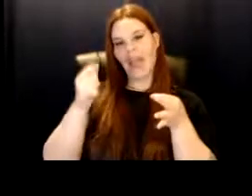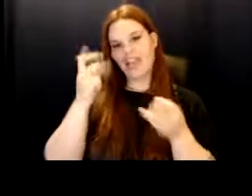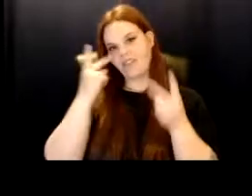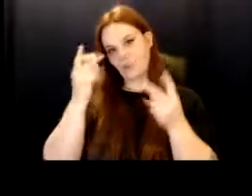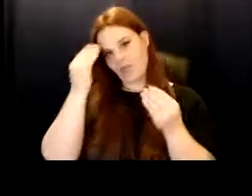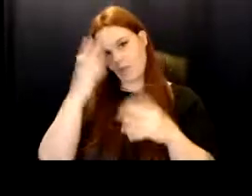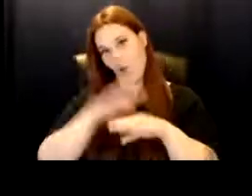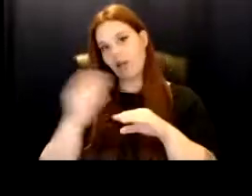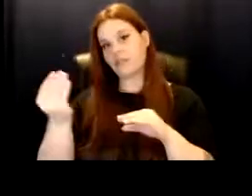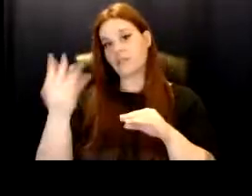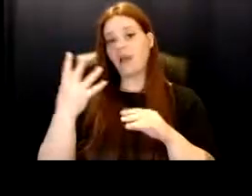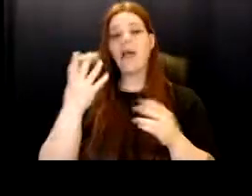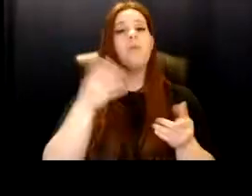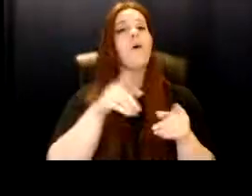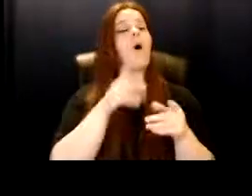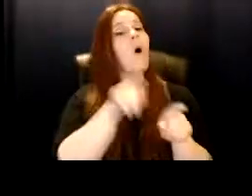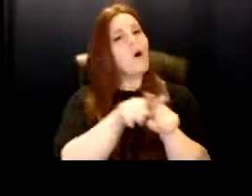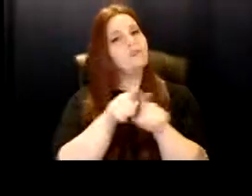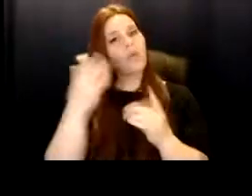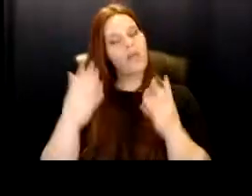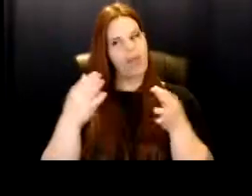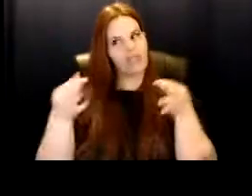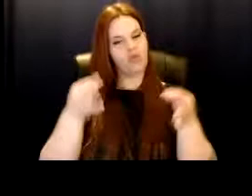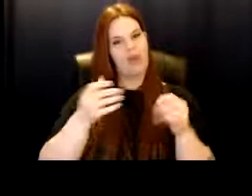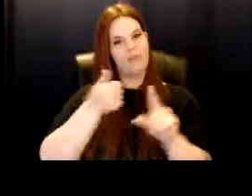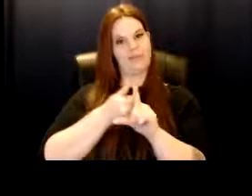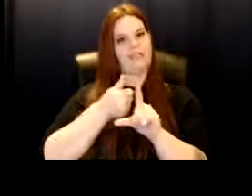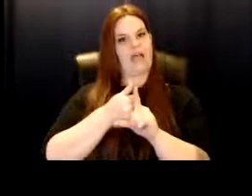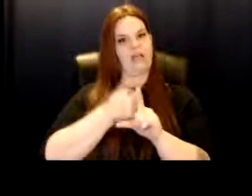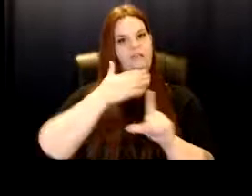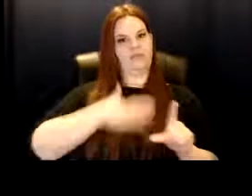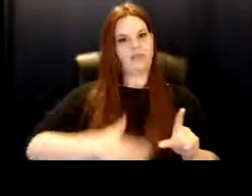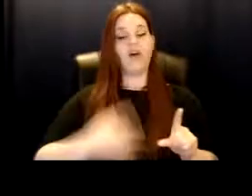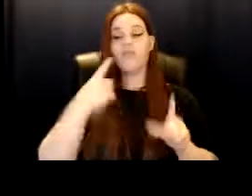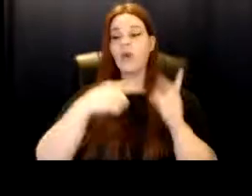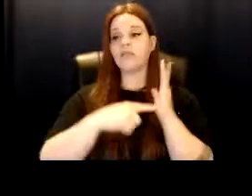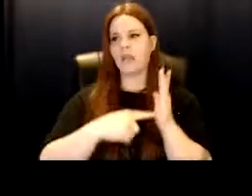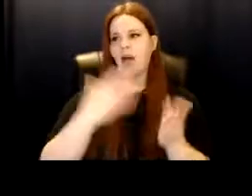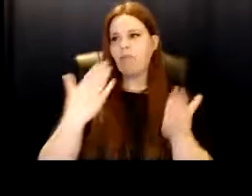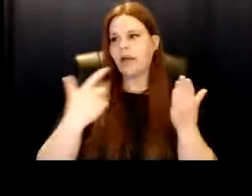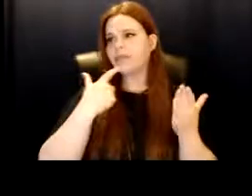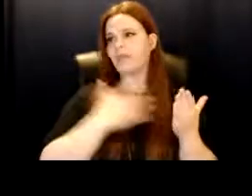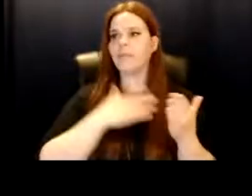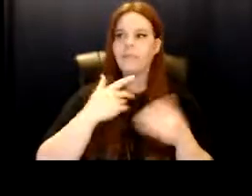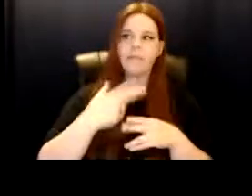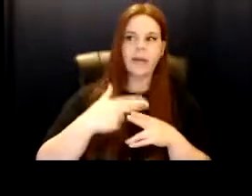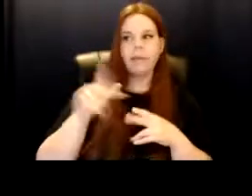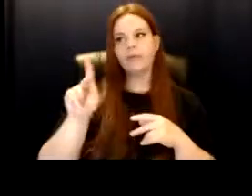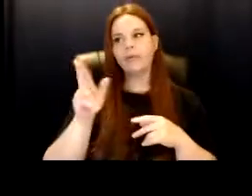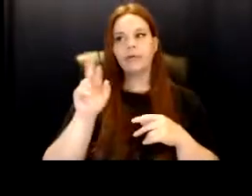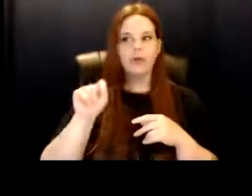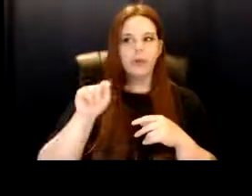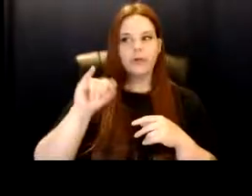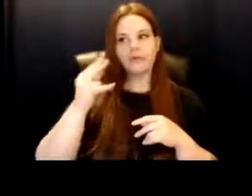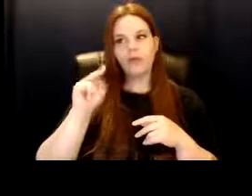presenters may provide a visual description of themselves. So example, I might say, my name's Kurt Johnson. I'm a